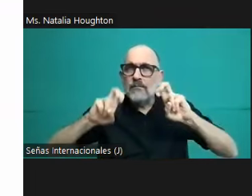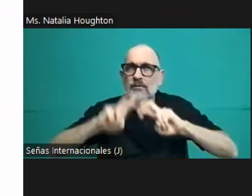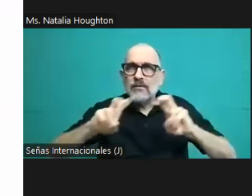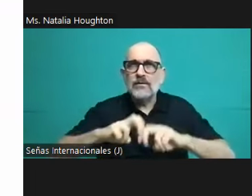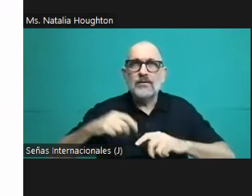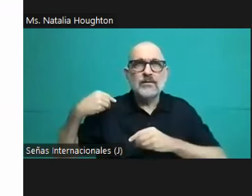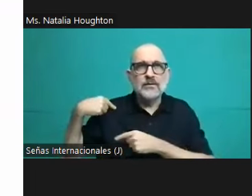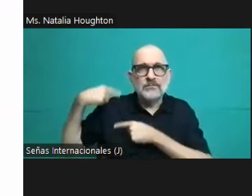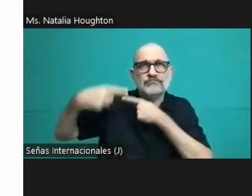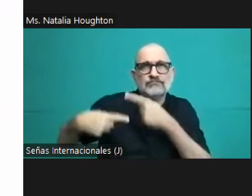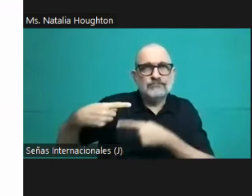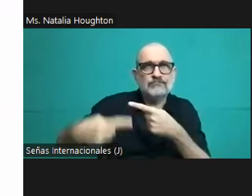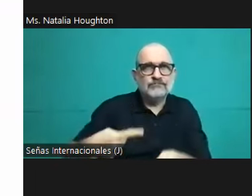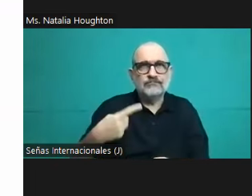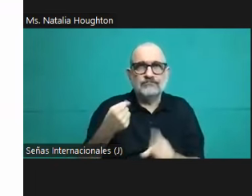first publication,